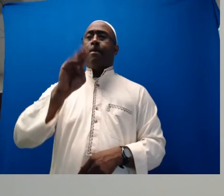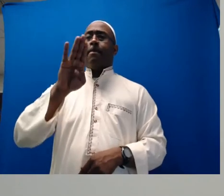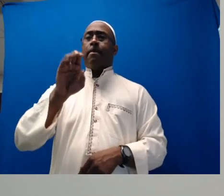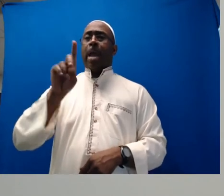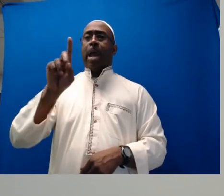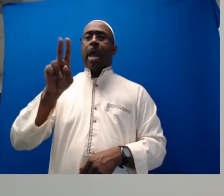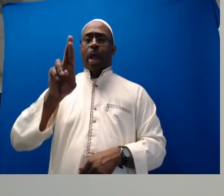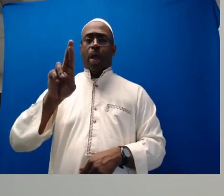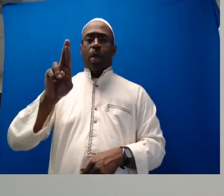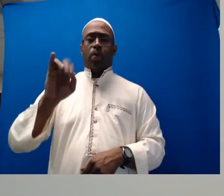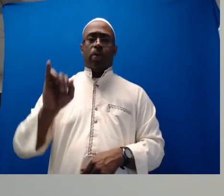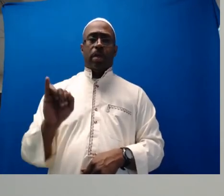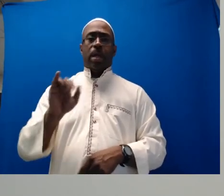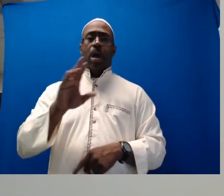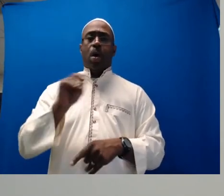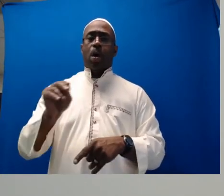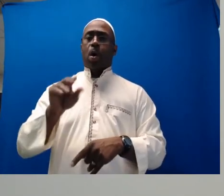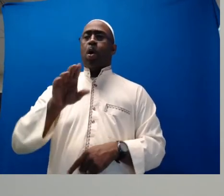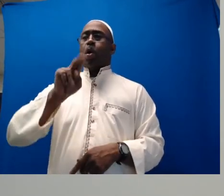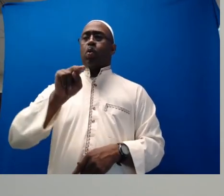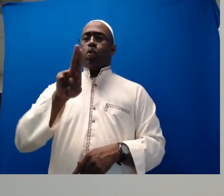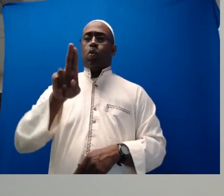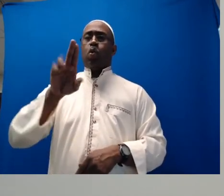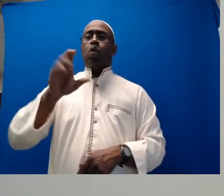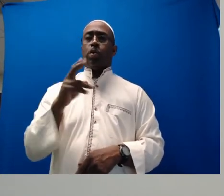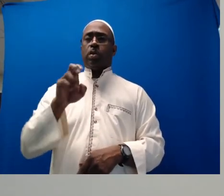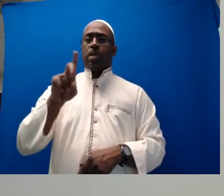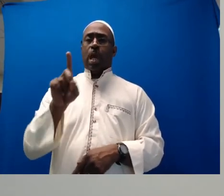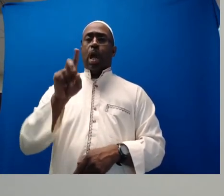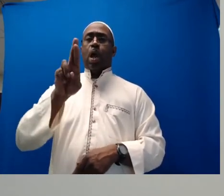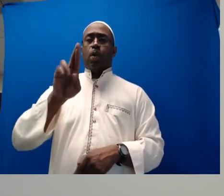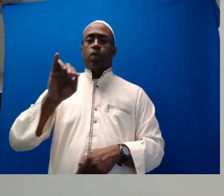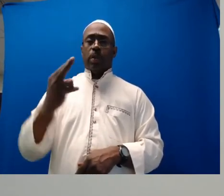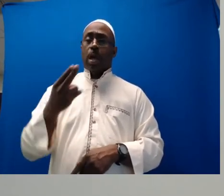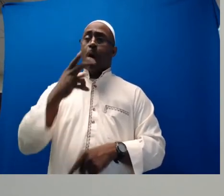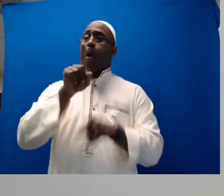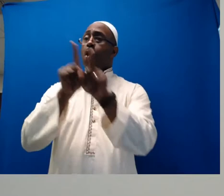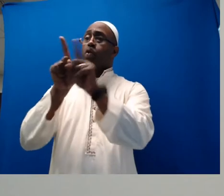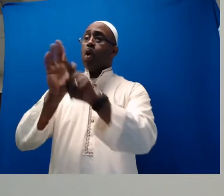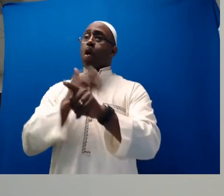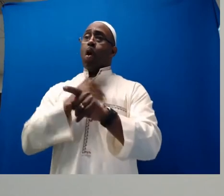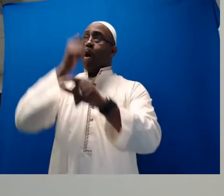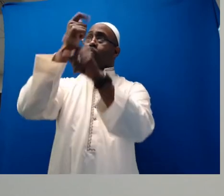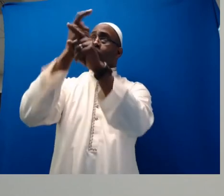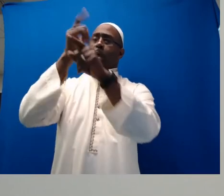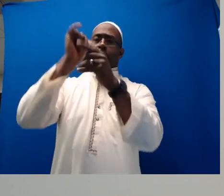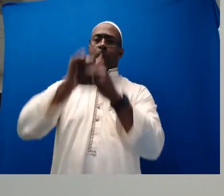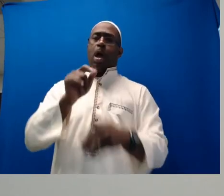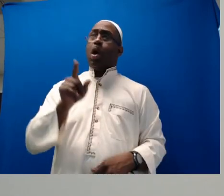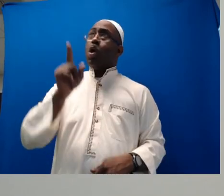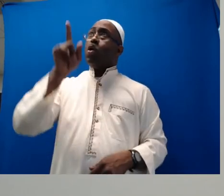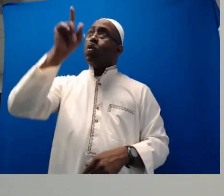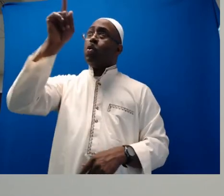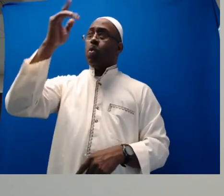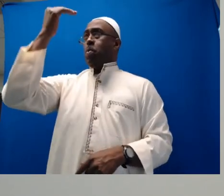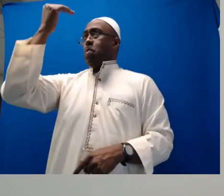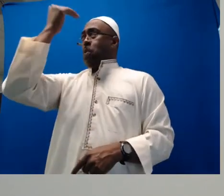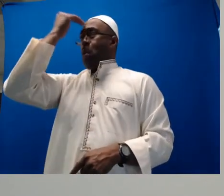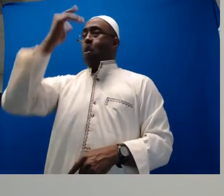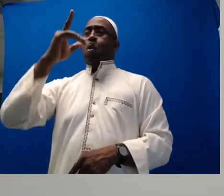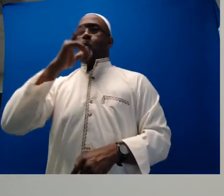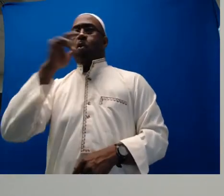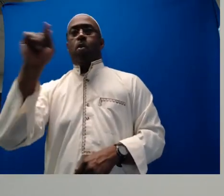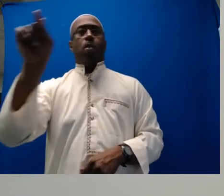our dear brother Noor Chowdhury, and Amr Songur, and others of them that you are better aware of than us, Ya